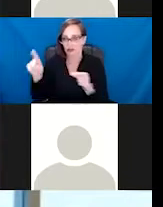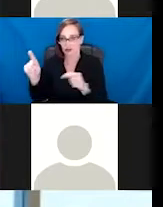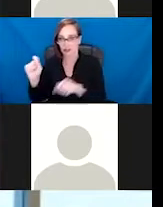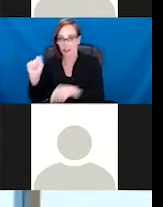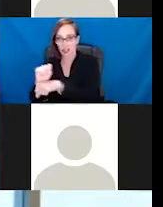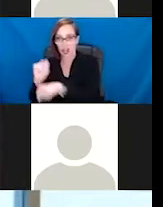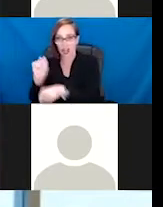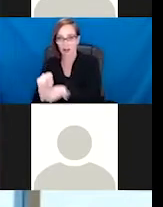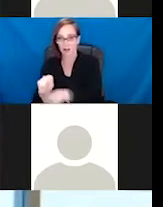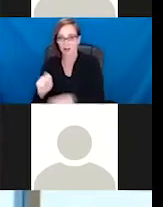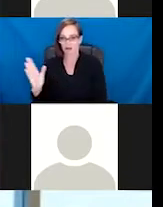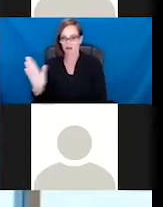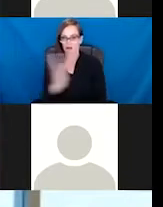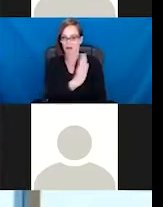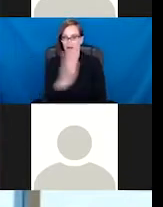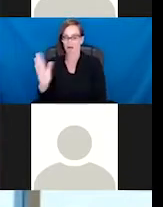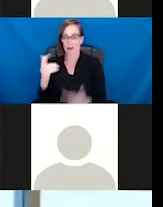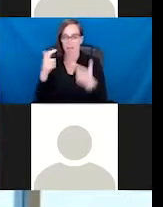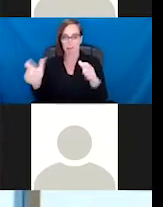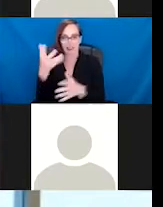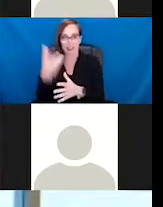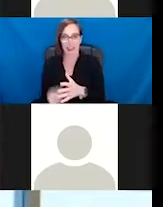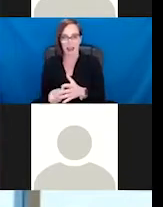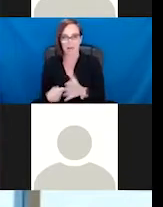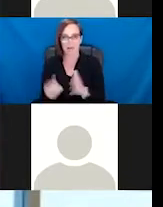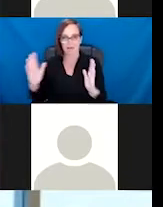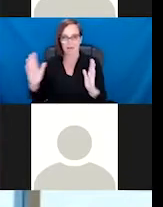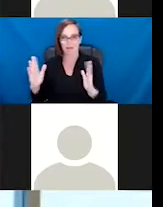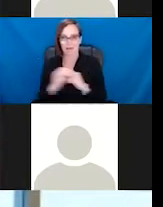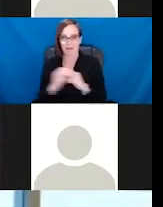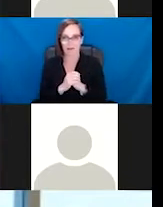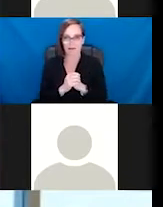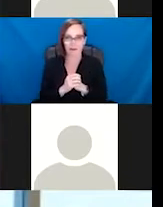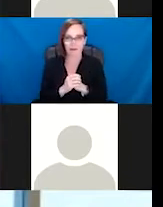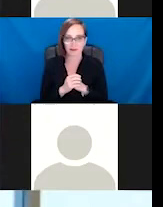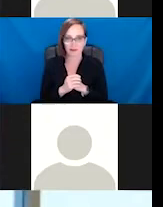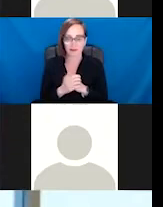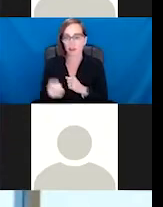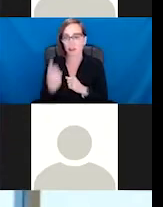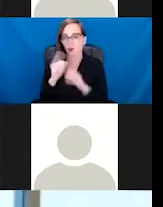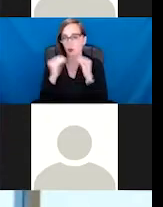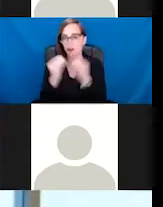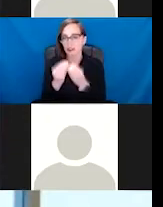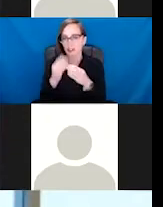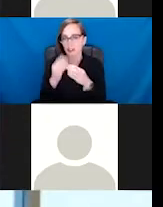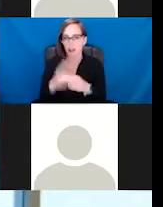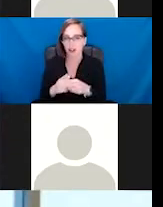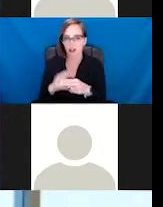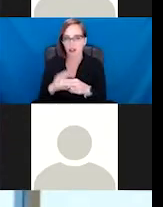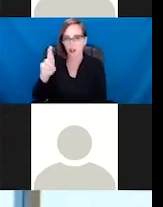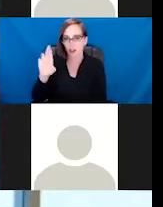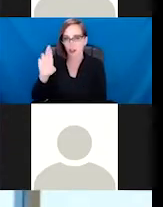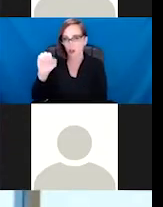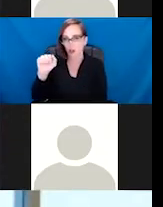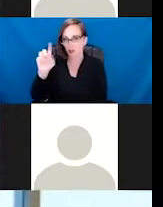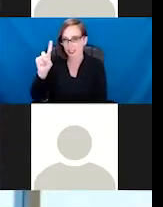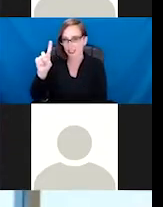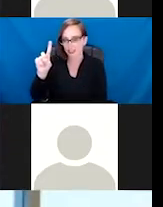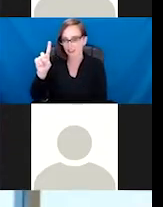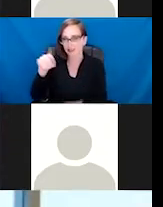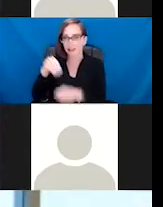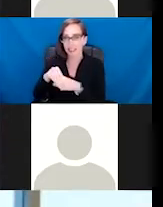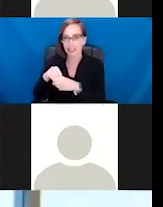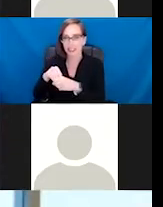be shored up. I reflect on a organization called READ, READ, in Charlotte, and it